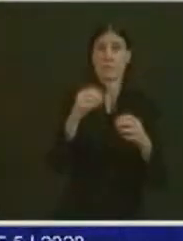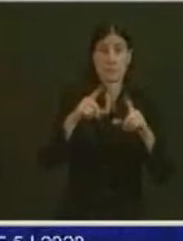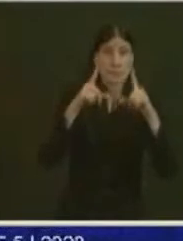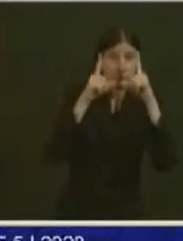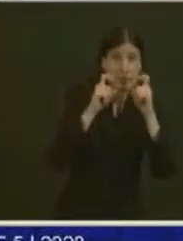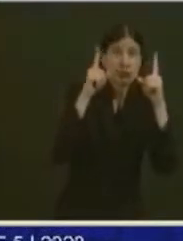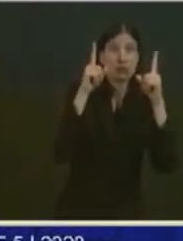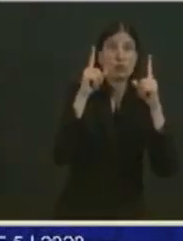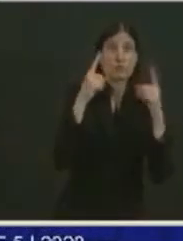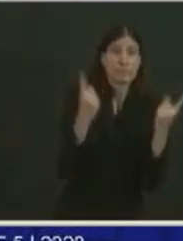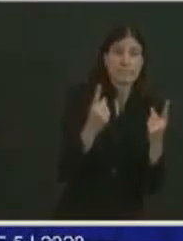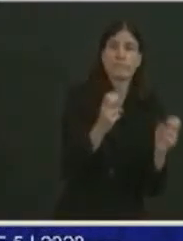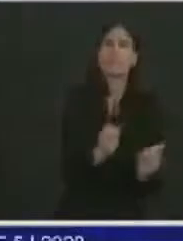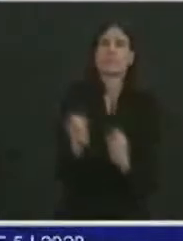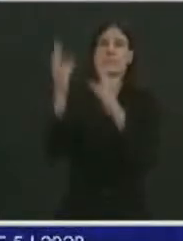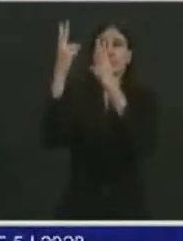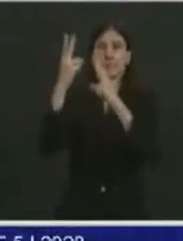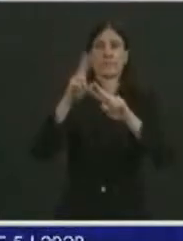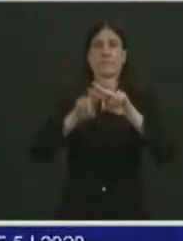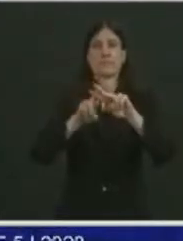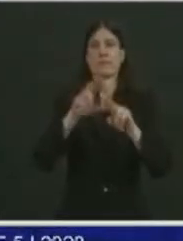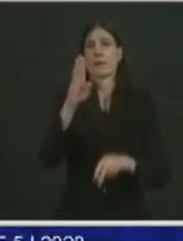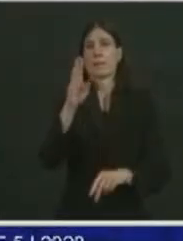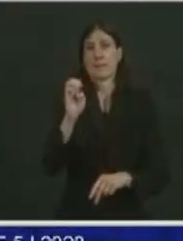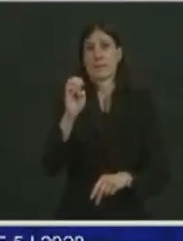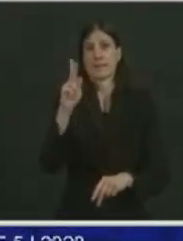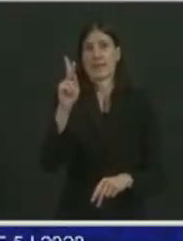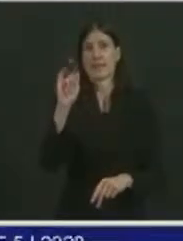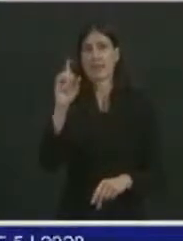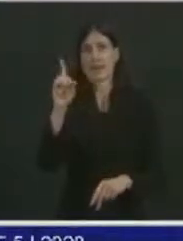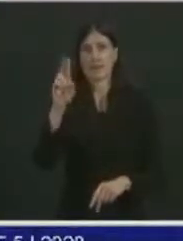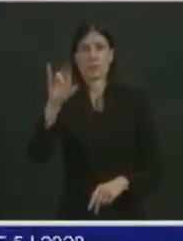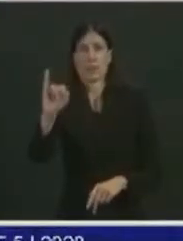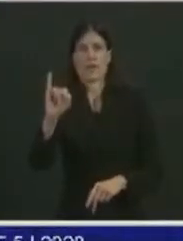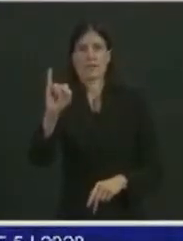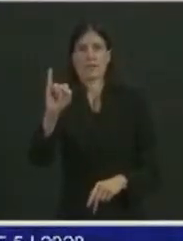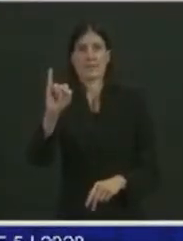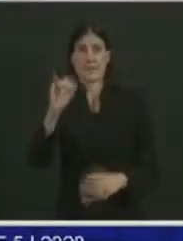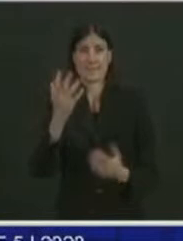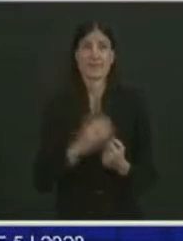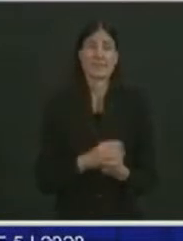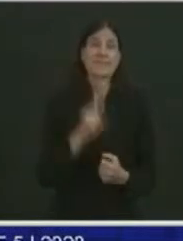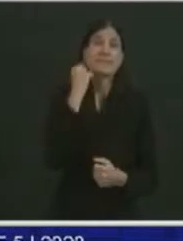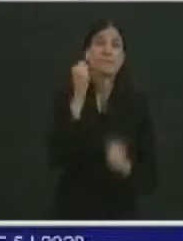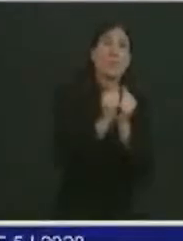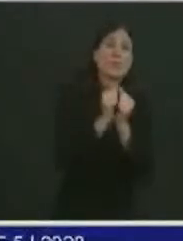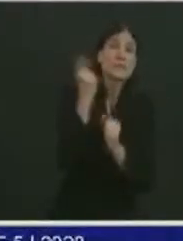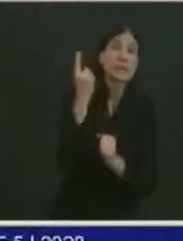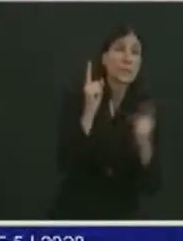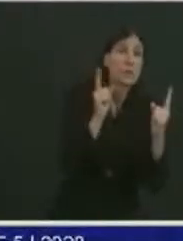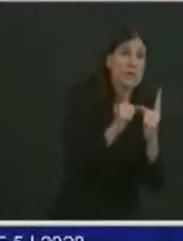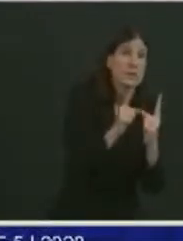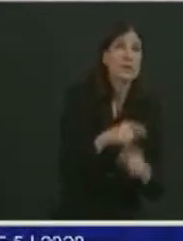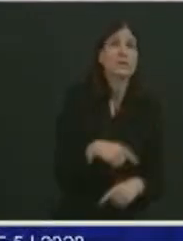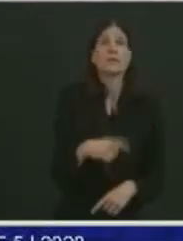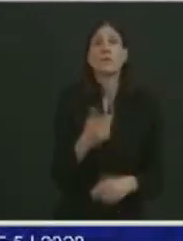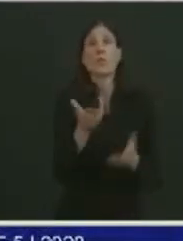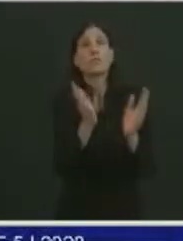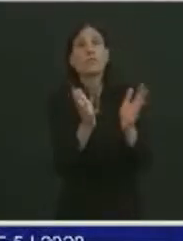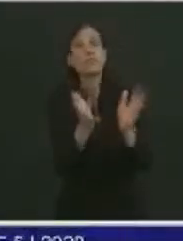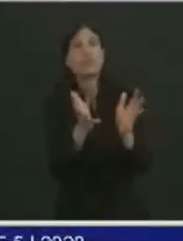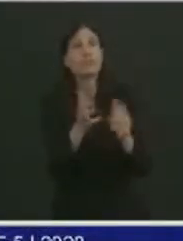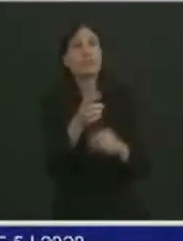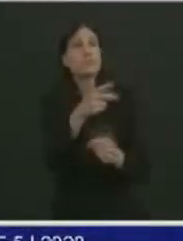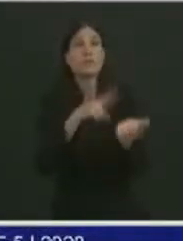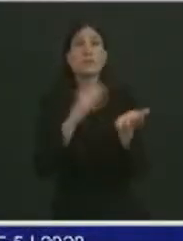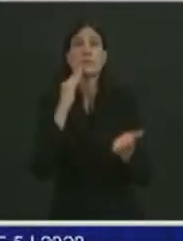look in on a loved one, call somebody or face chat with somebody who's in a nursing home. Just do something nice. Hold your